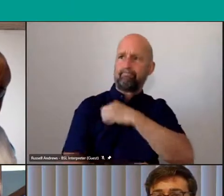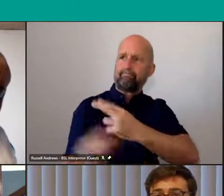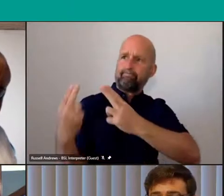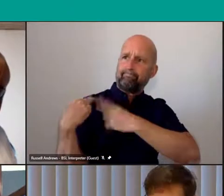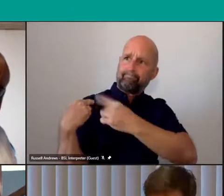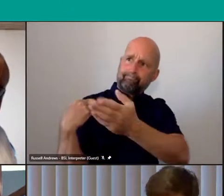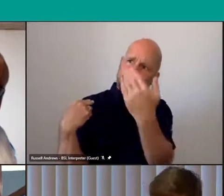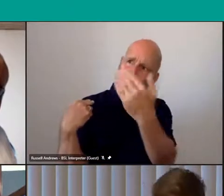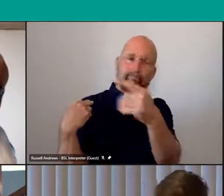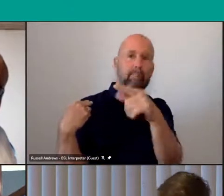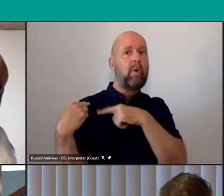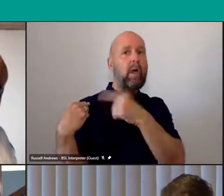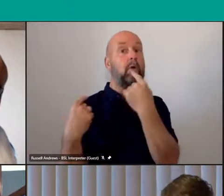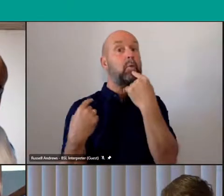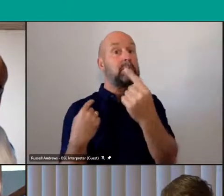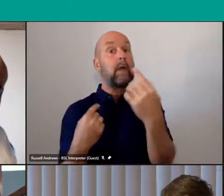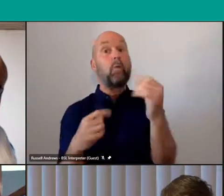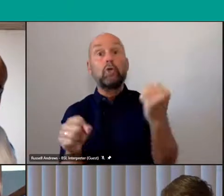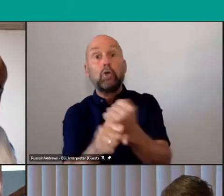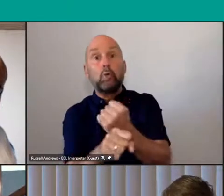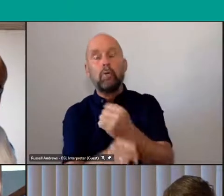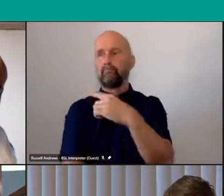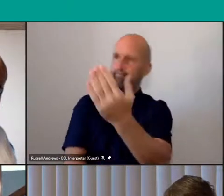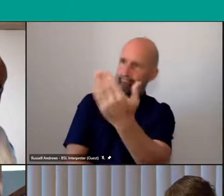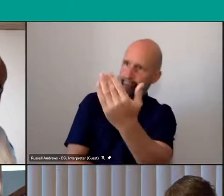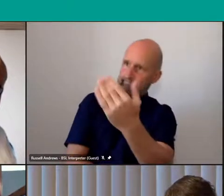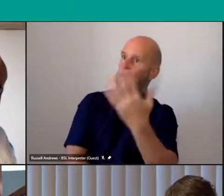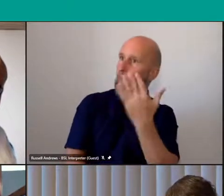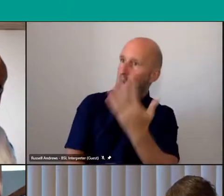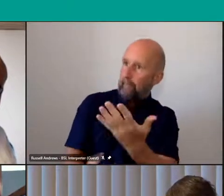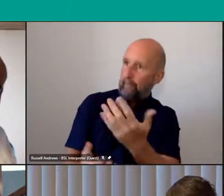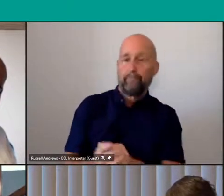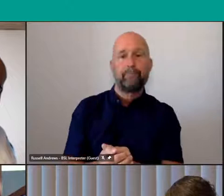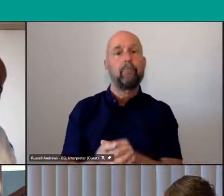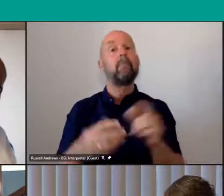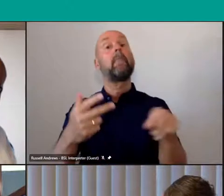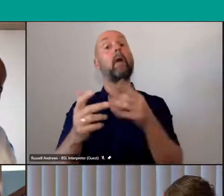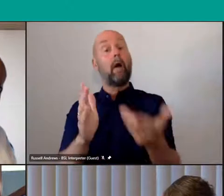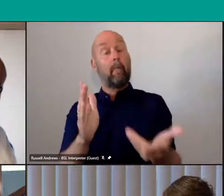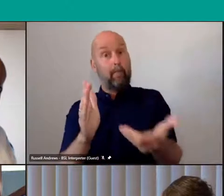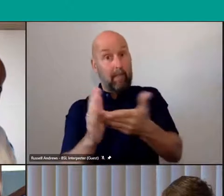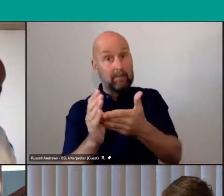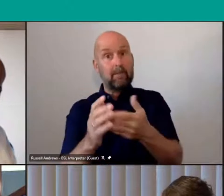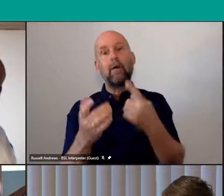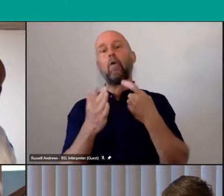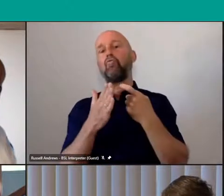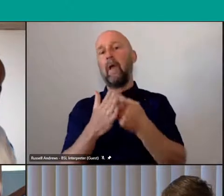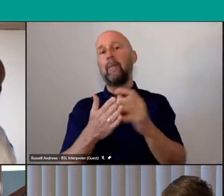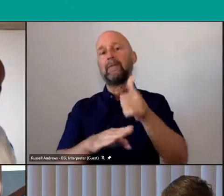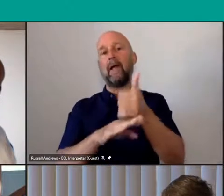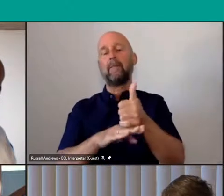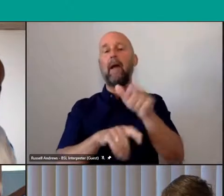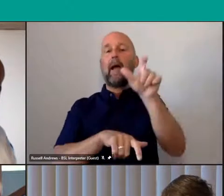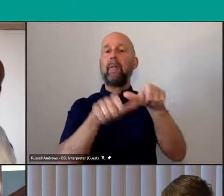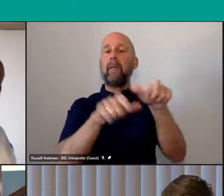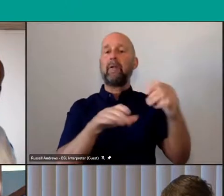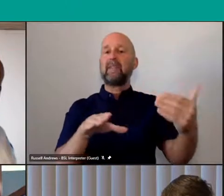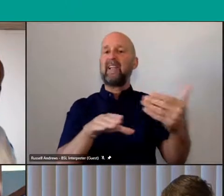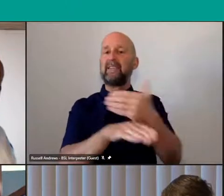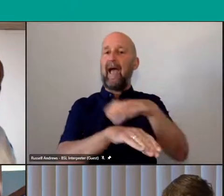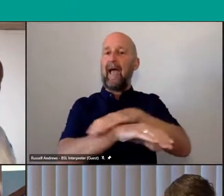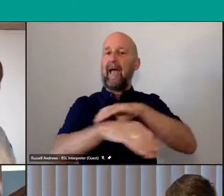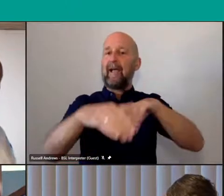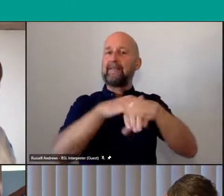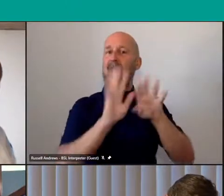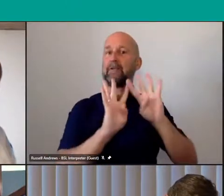things that we say we're going to do to tackle this problem. And then alongside this, we recommend setting up a people's task force to look at